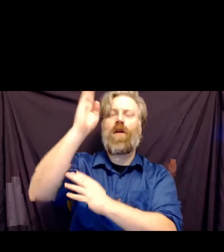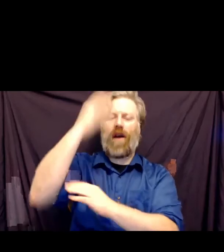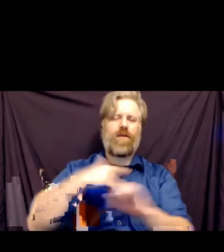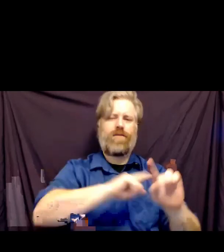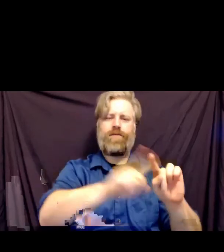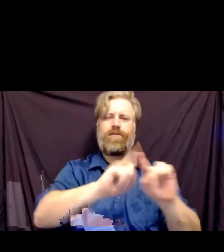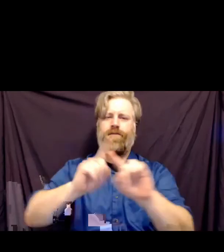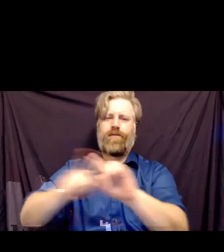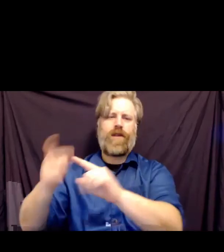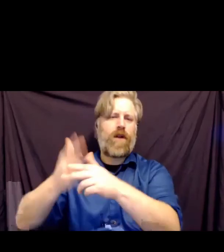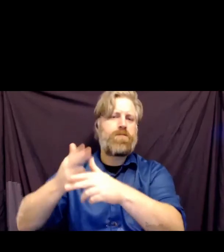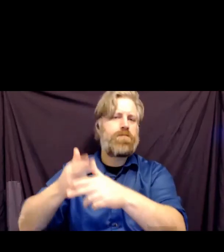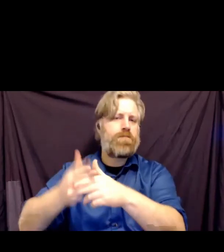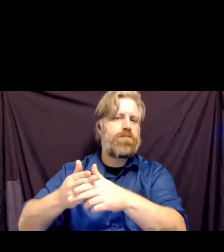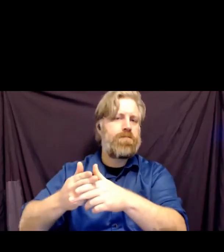it